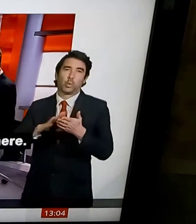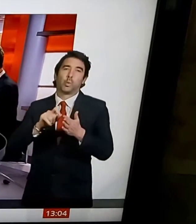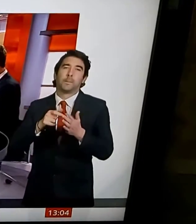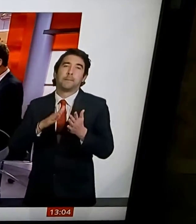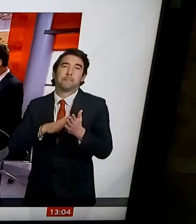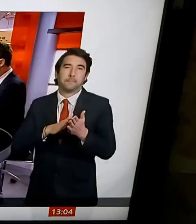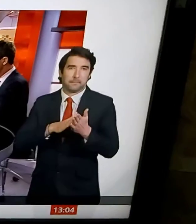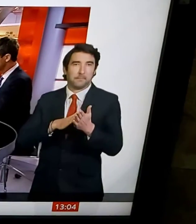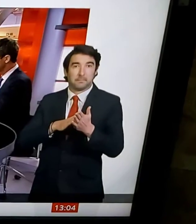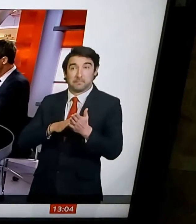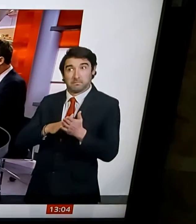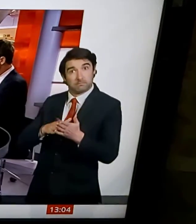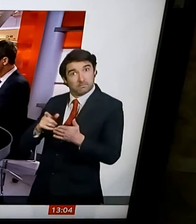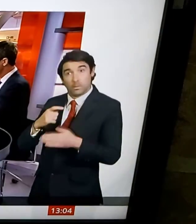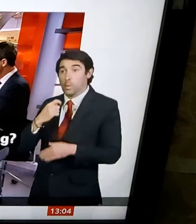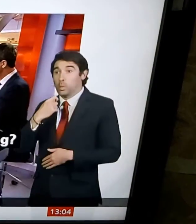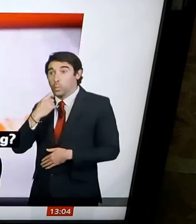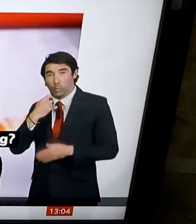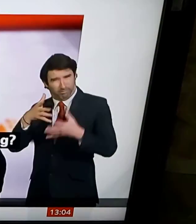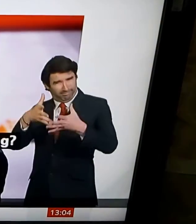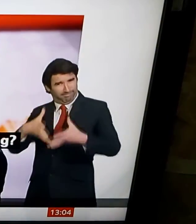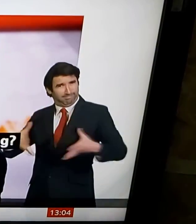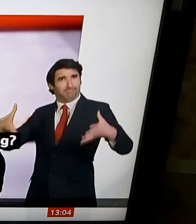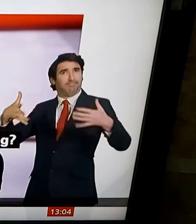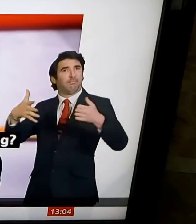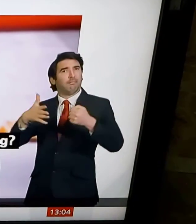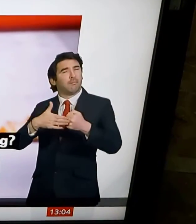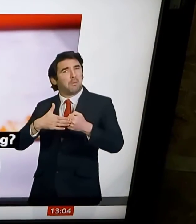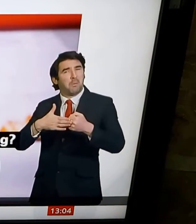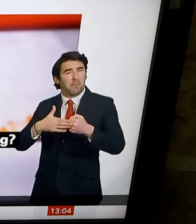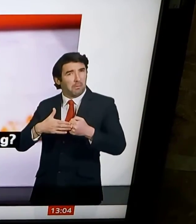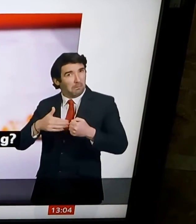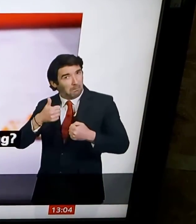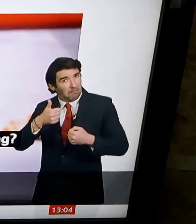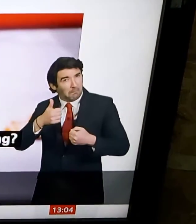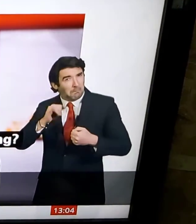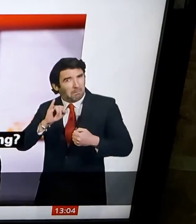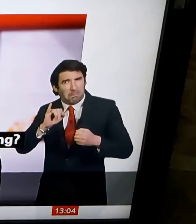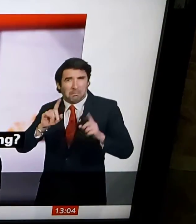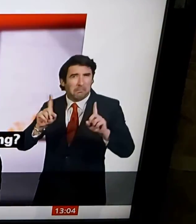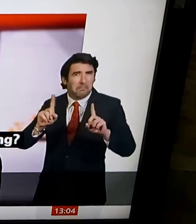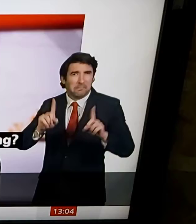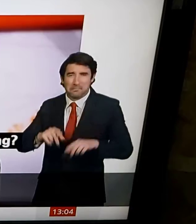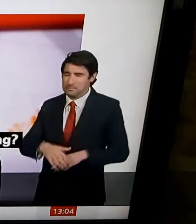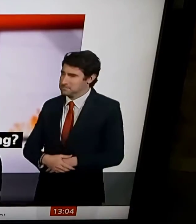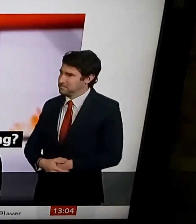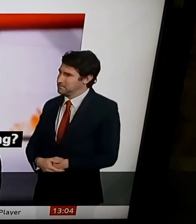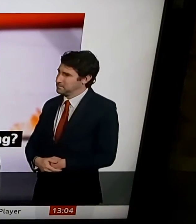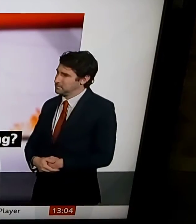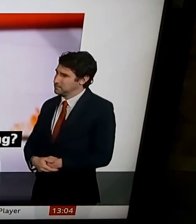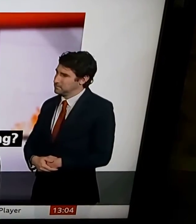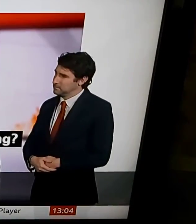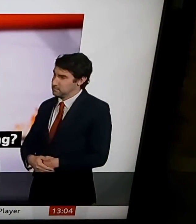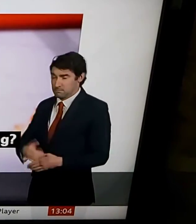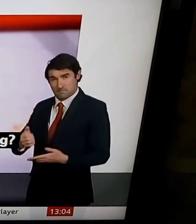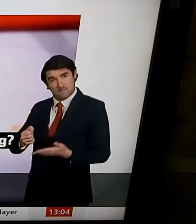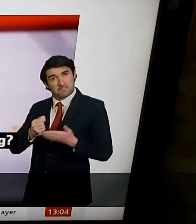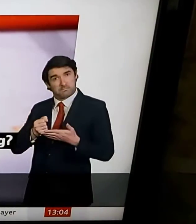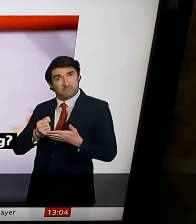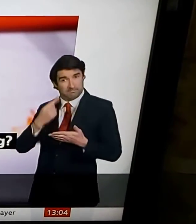on one level it is very significant. It's like a mass opinion poll, up to 150,000 every fortnight